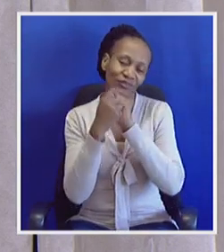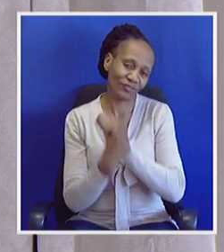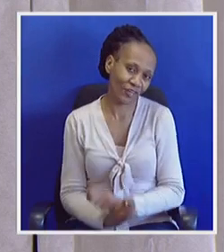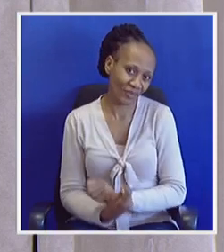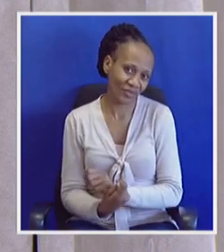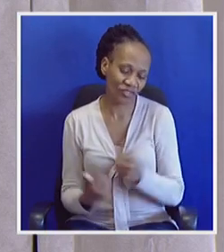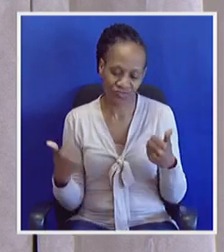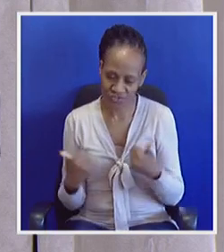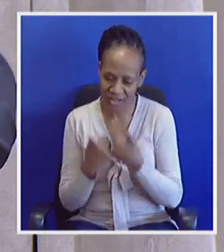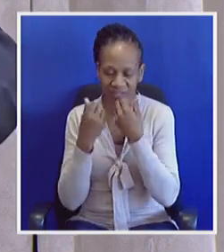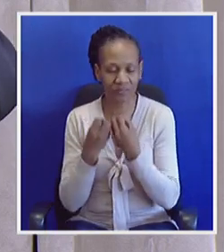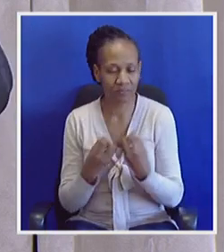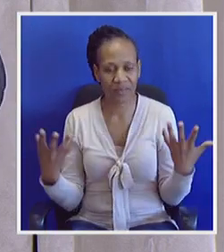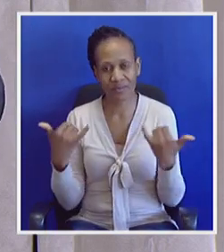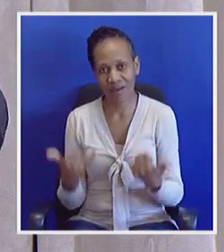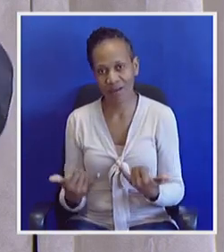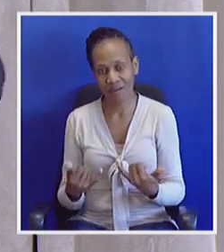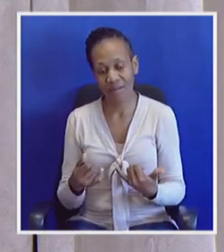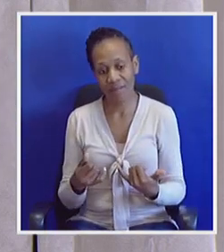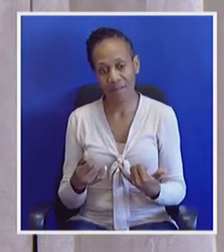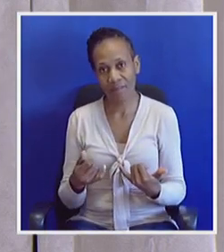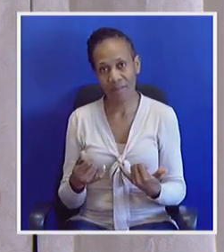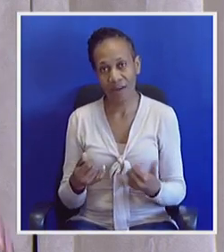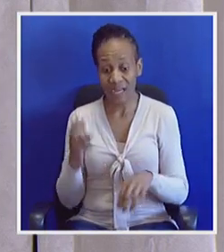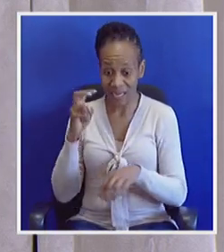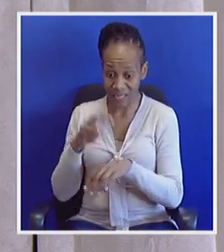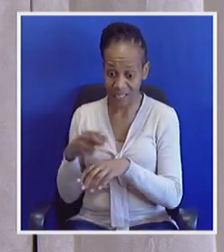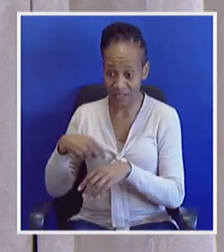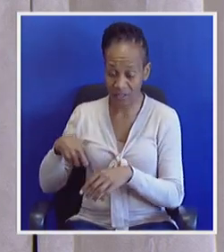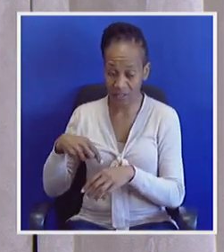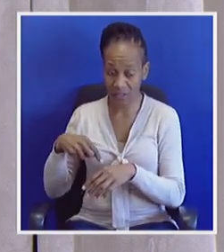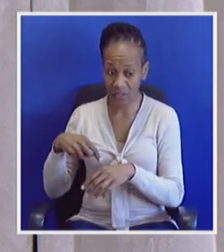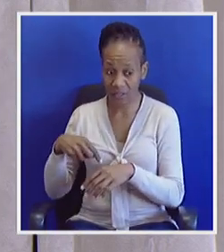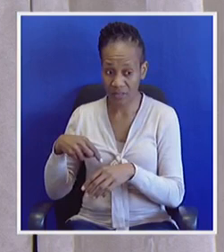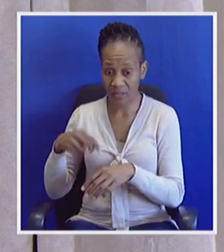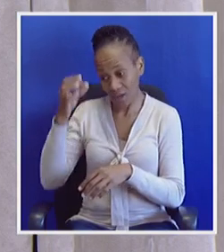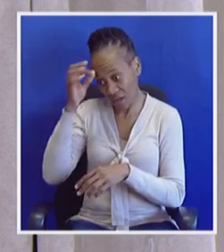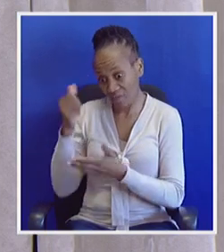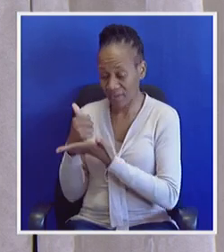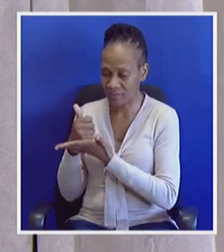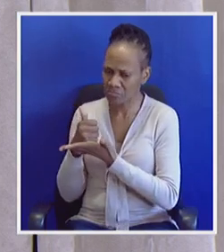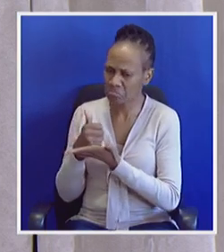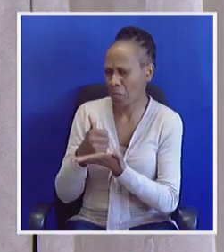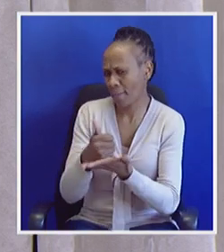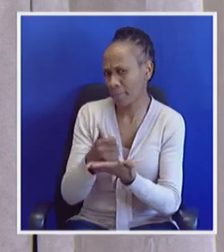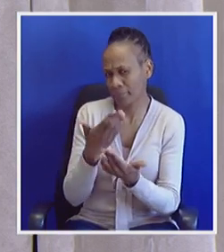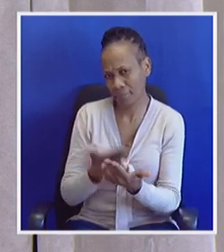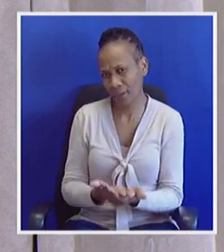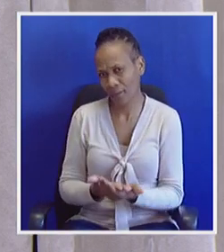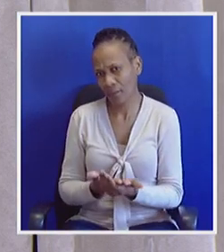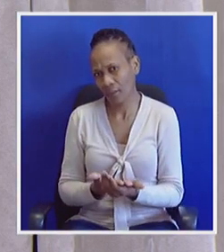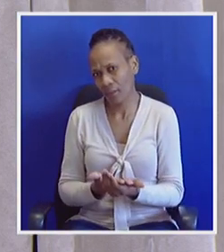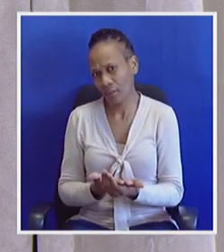great difficulties and needs the bailouts that only the government can give it.